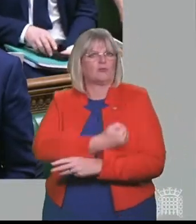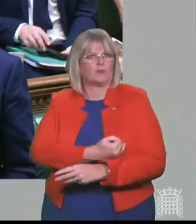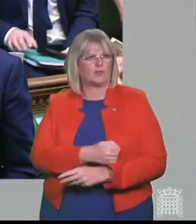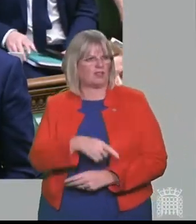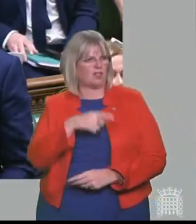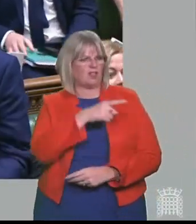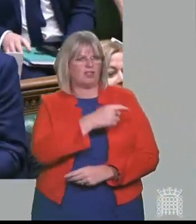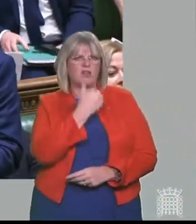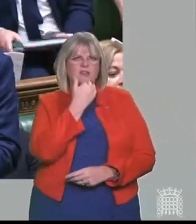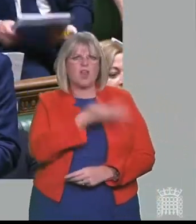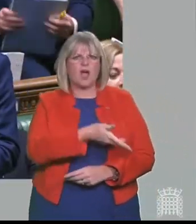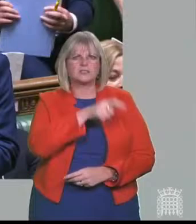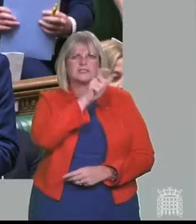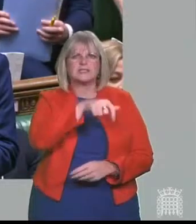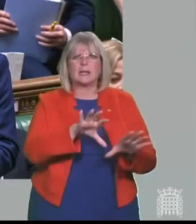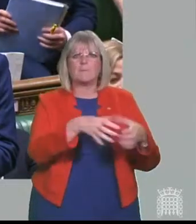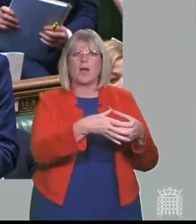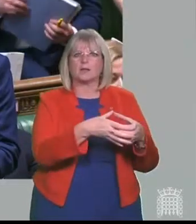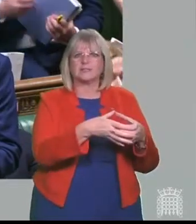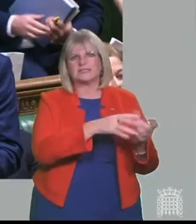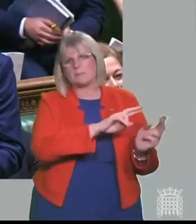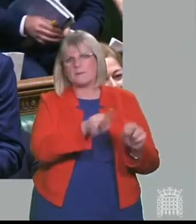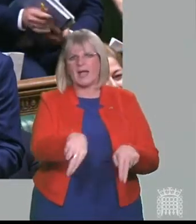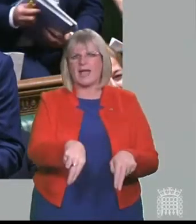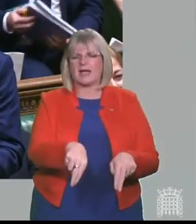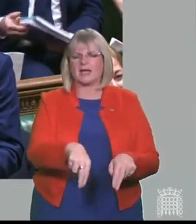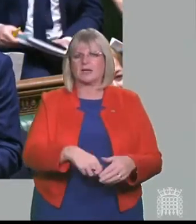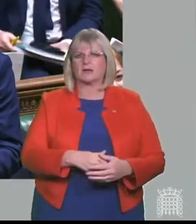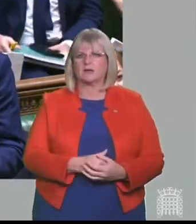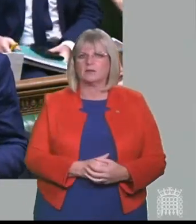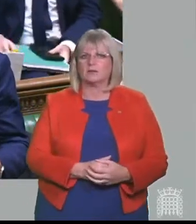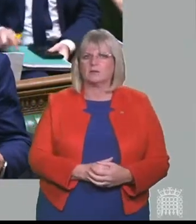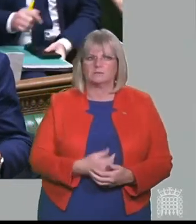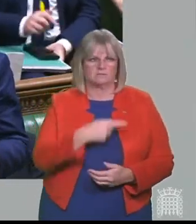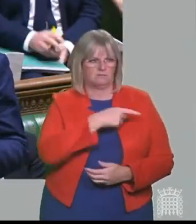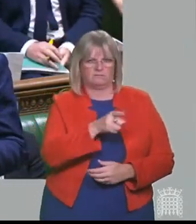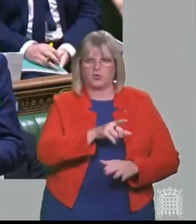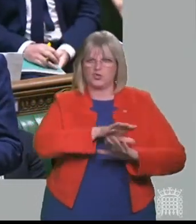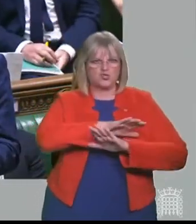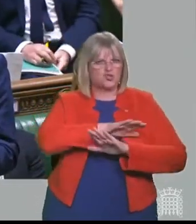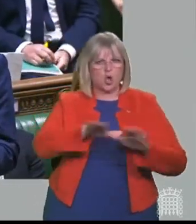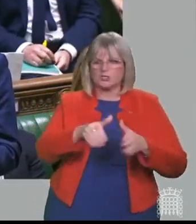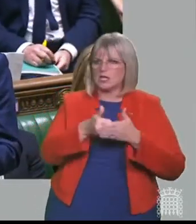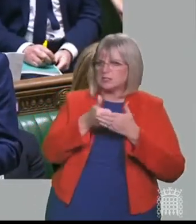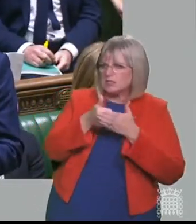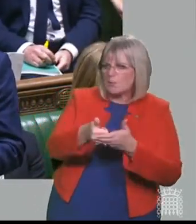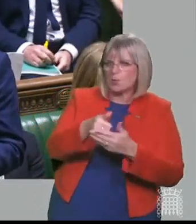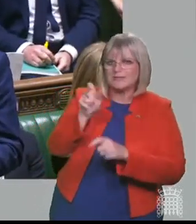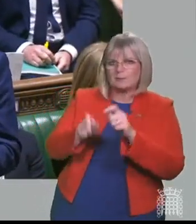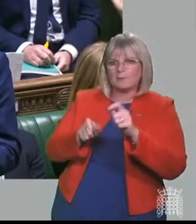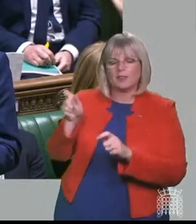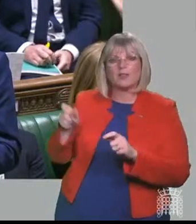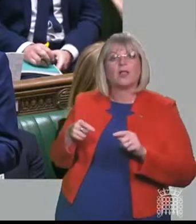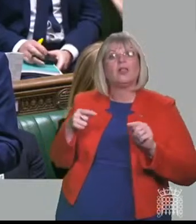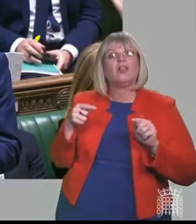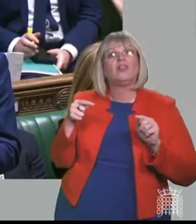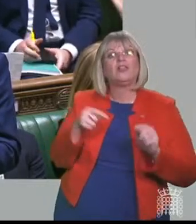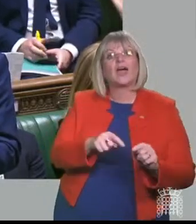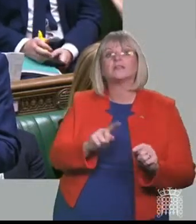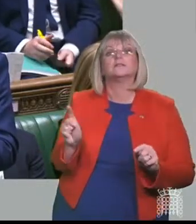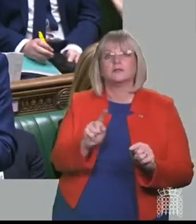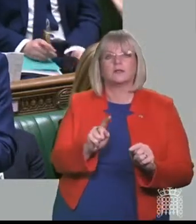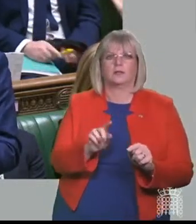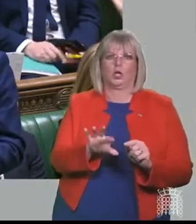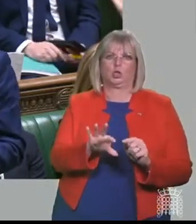in business for good. Not supporting people is a choice, and we all know what that choice is for